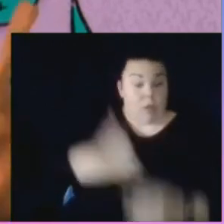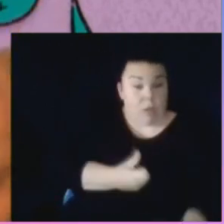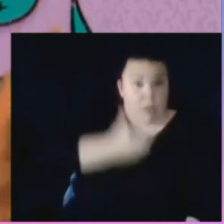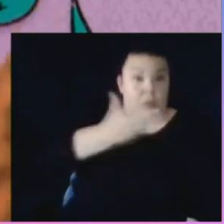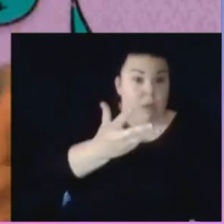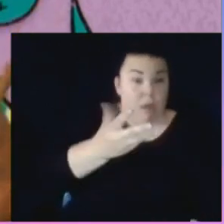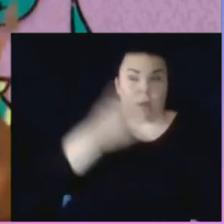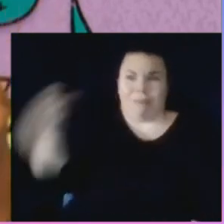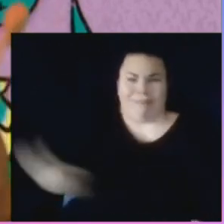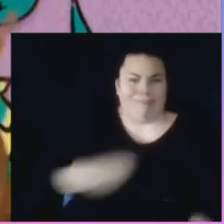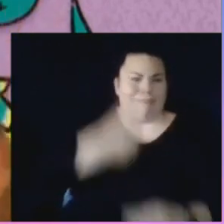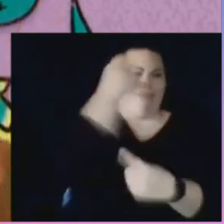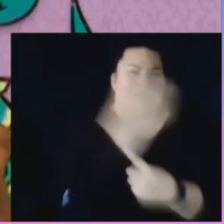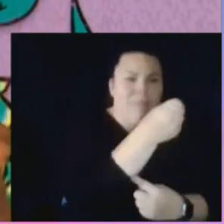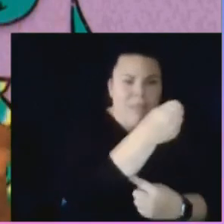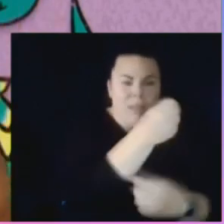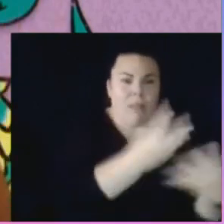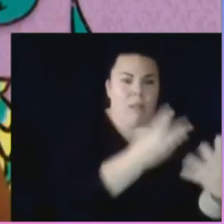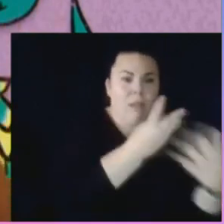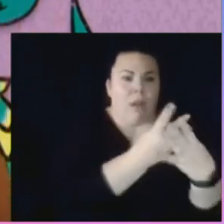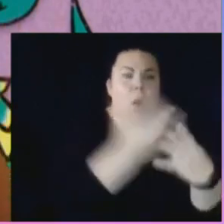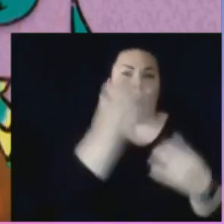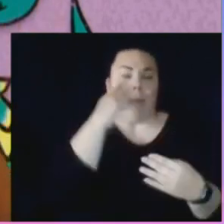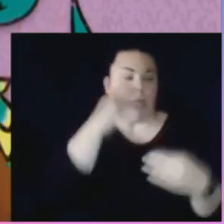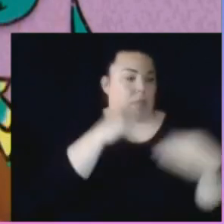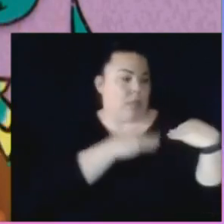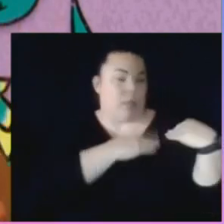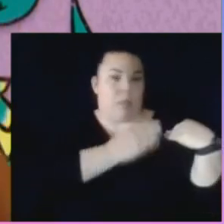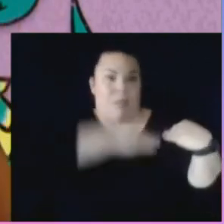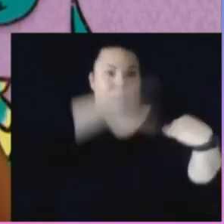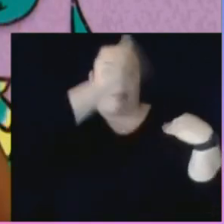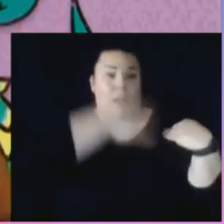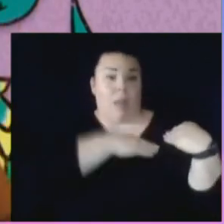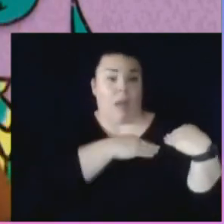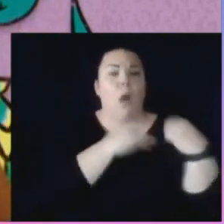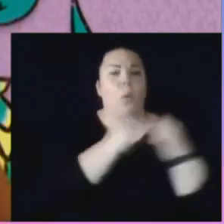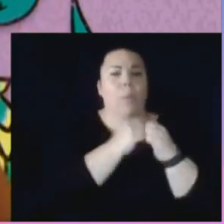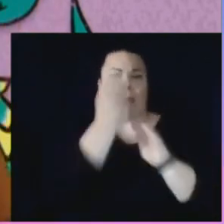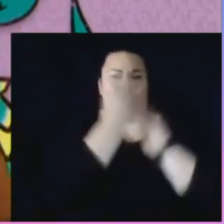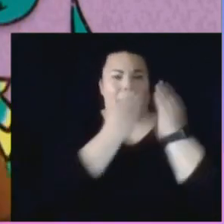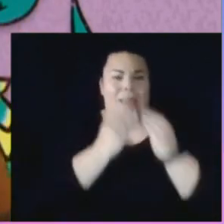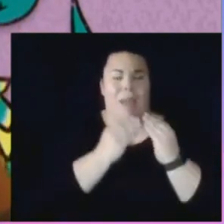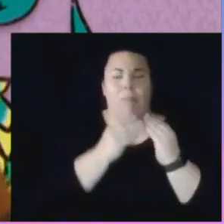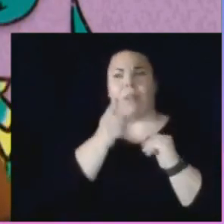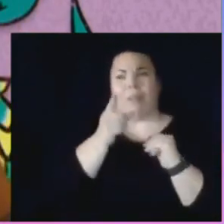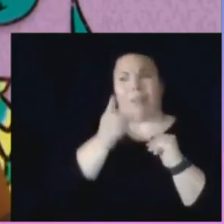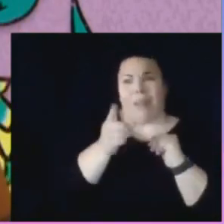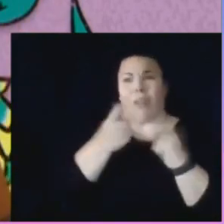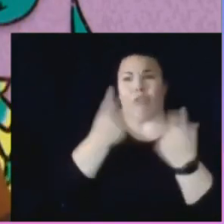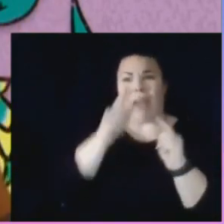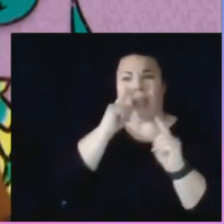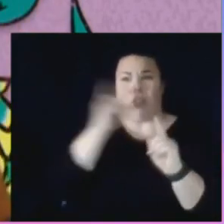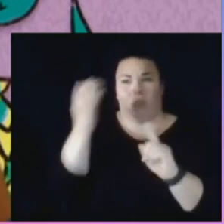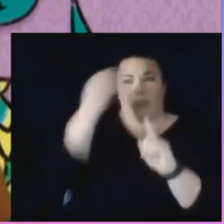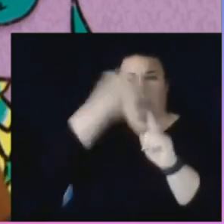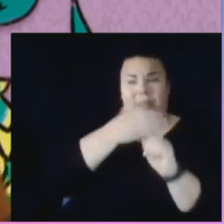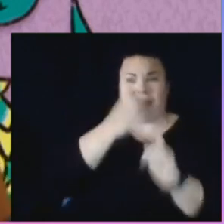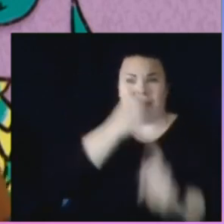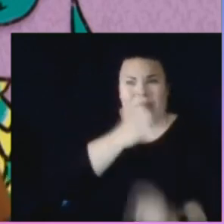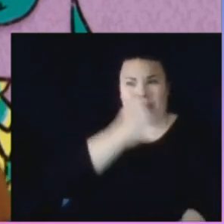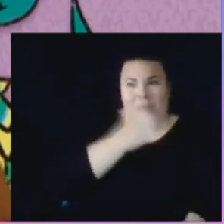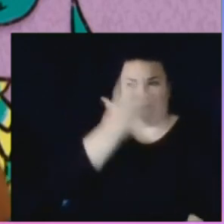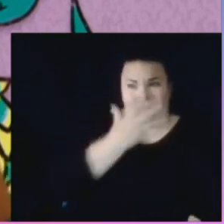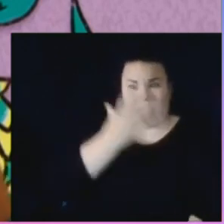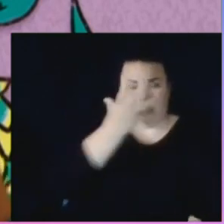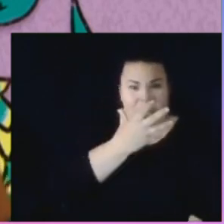female impersonation from the shoulders up when she was wearing makeup. And we think about, okay, what was Sylvia doing when she continued to go back